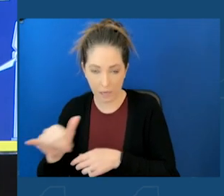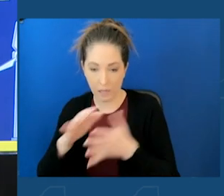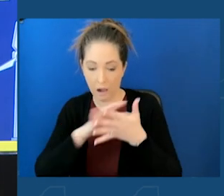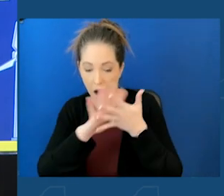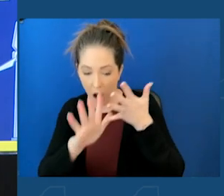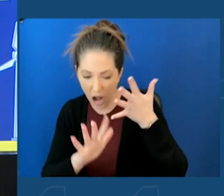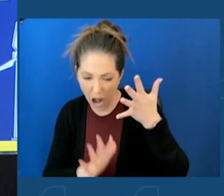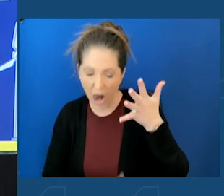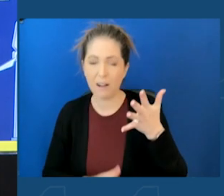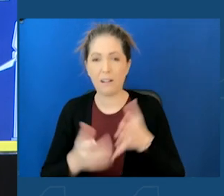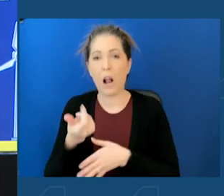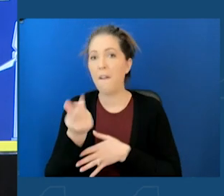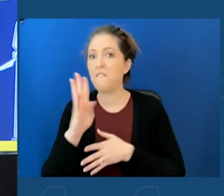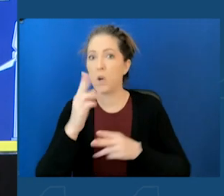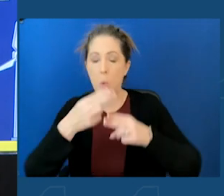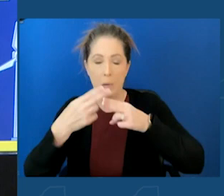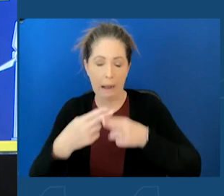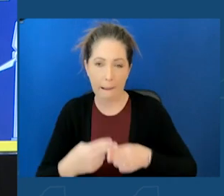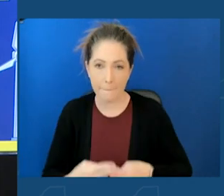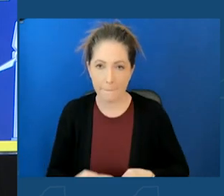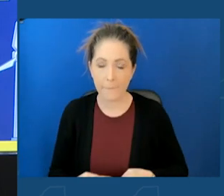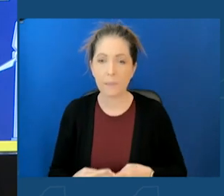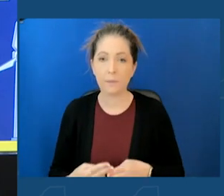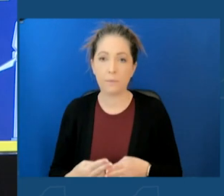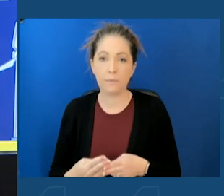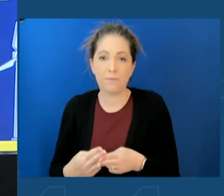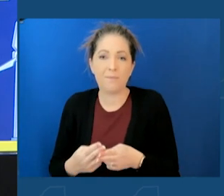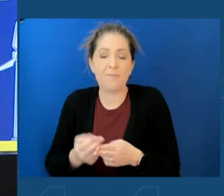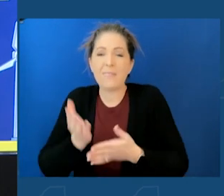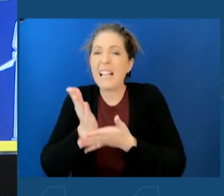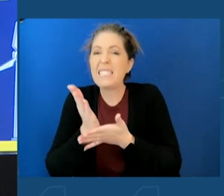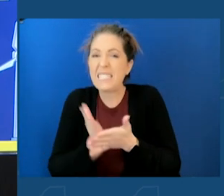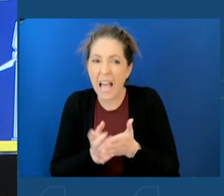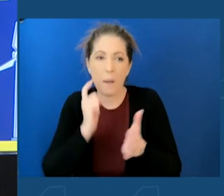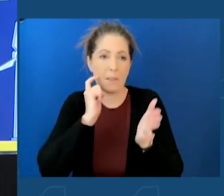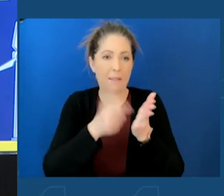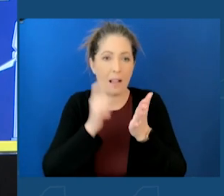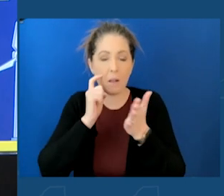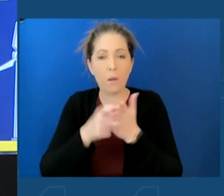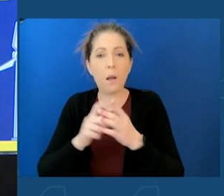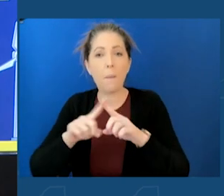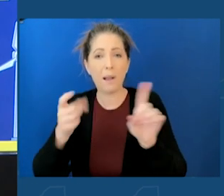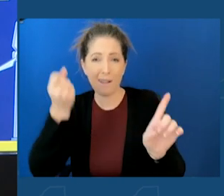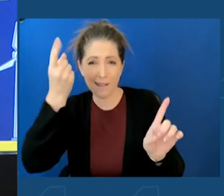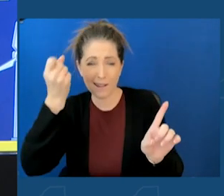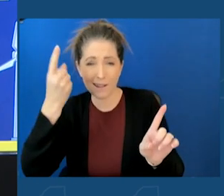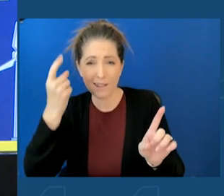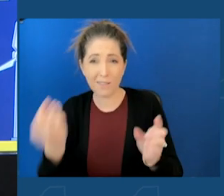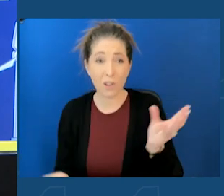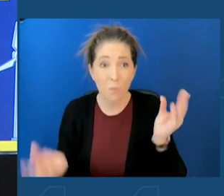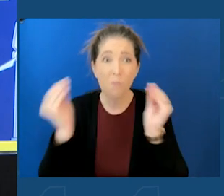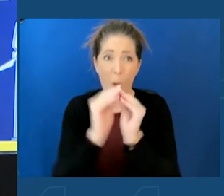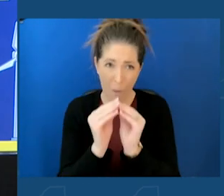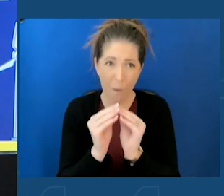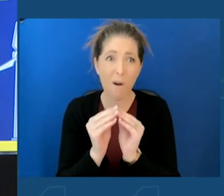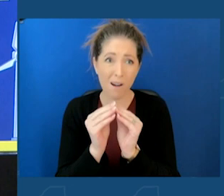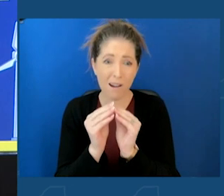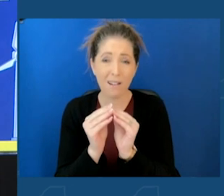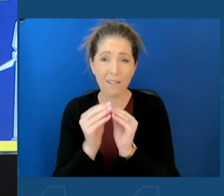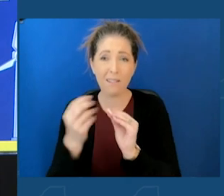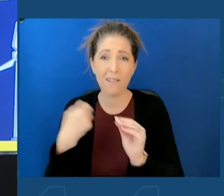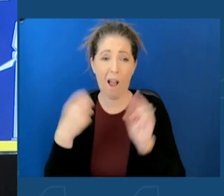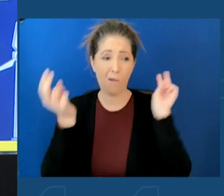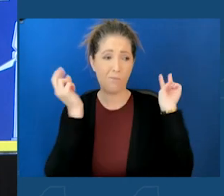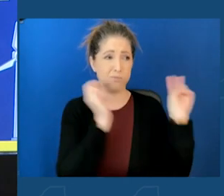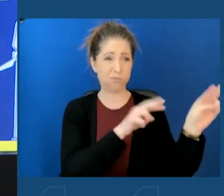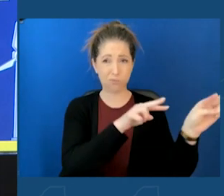them. That's some of the acknowledgments, but I want to also let you know that there's a lot more. As I look into the audience, there are a lot